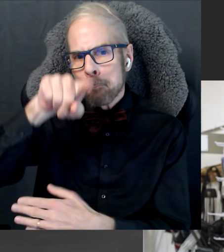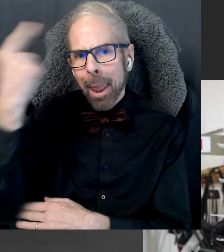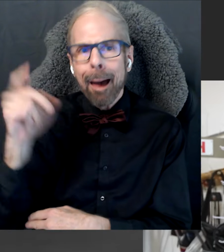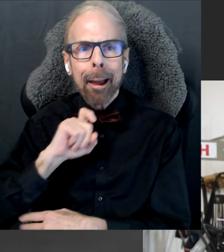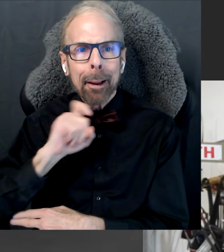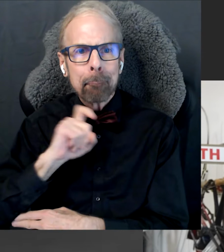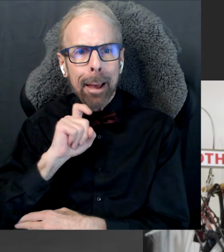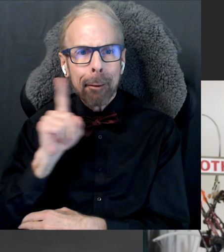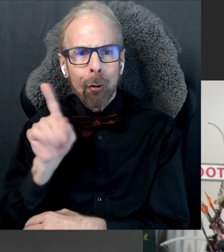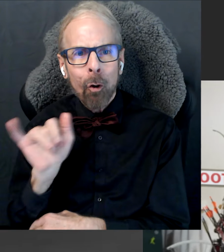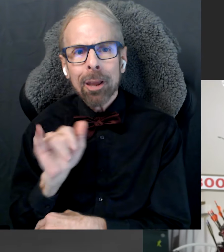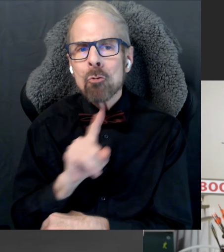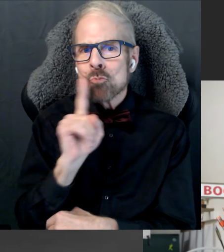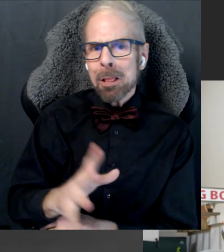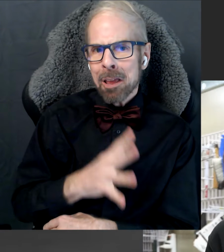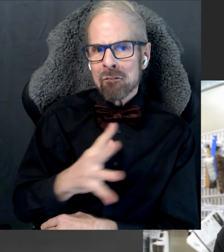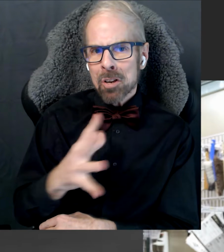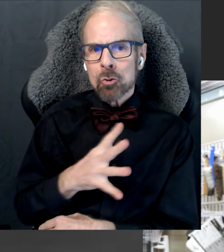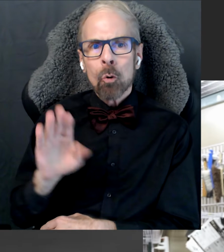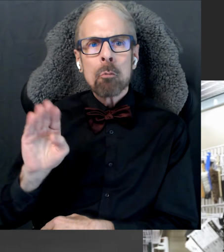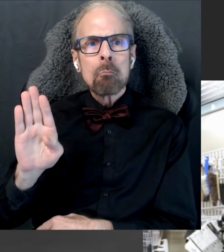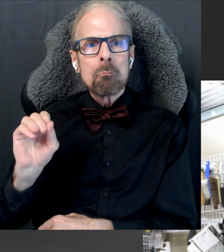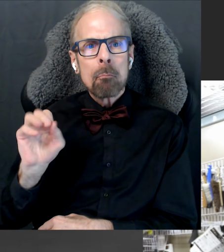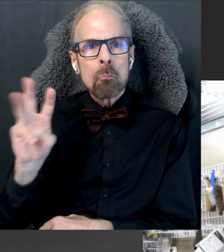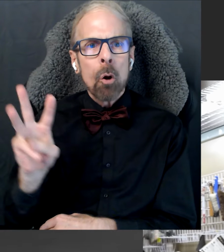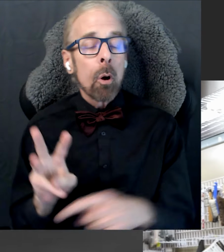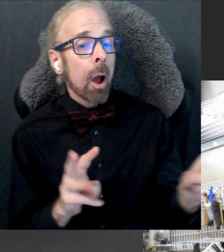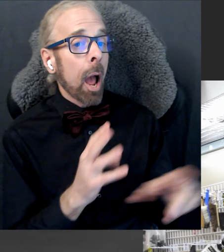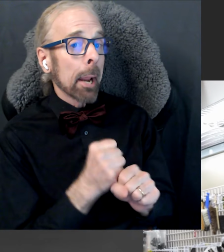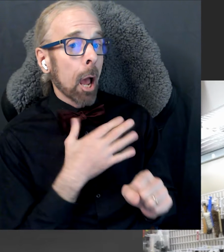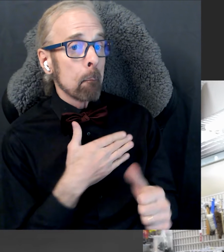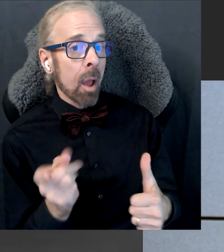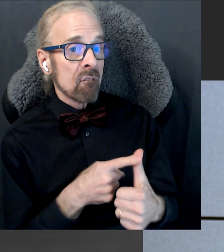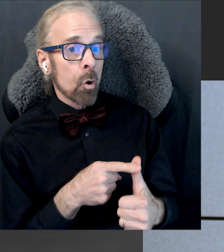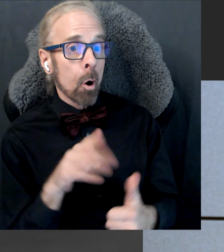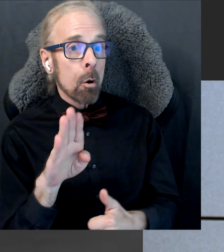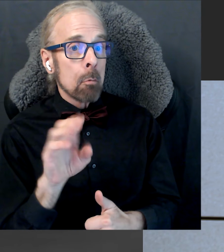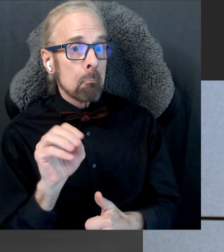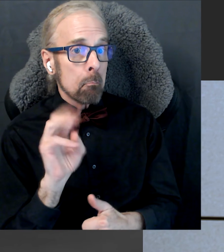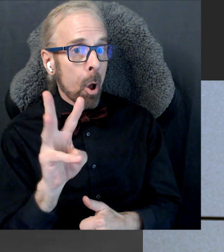looking official bow. And I got my first bow from